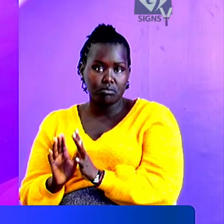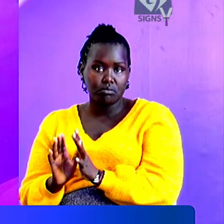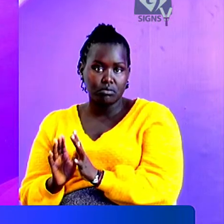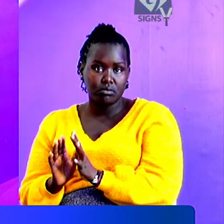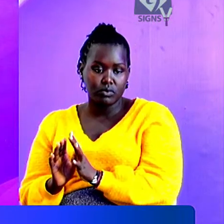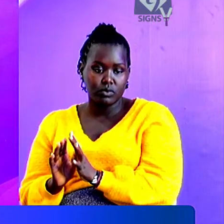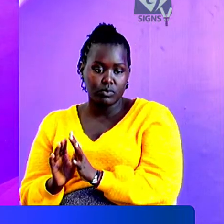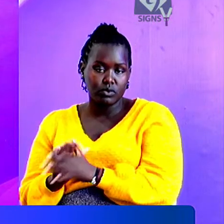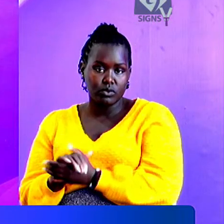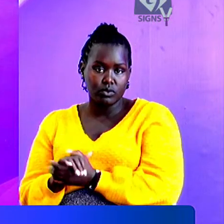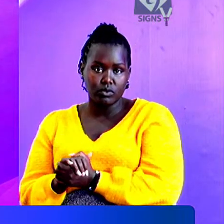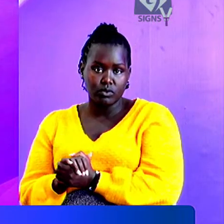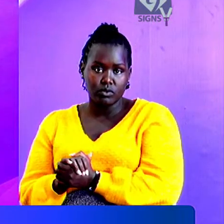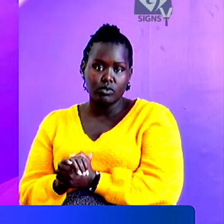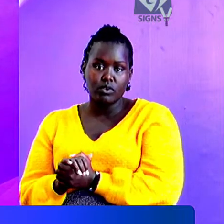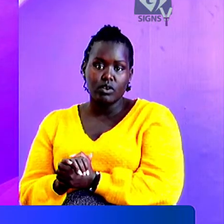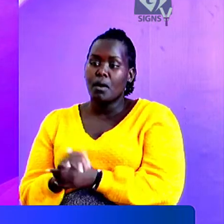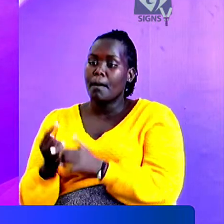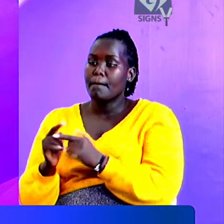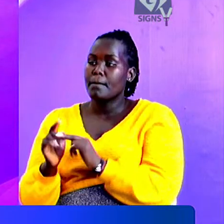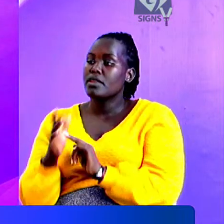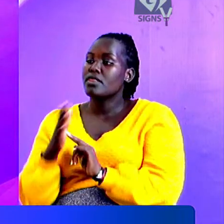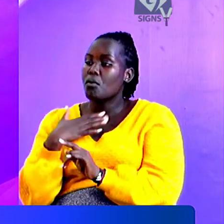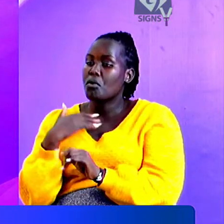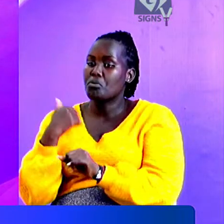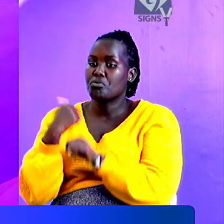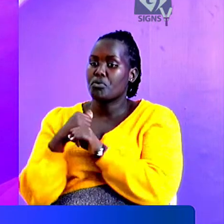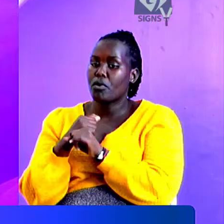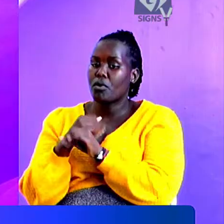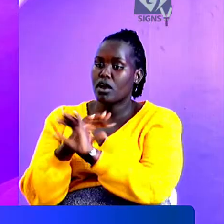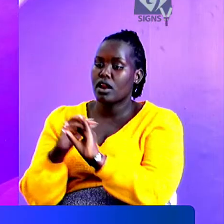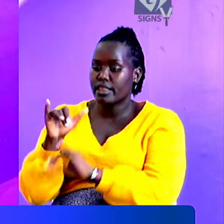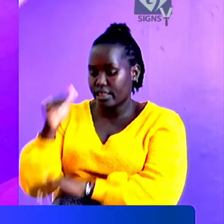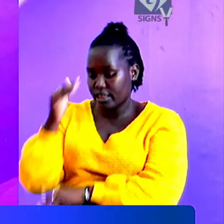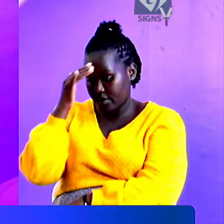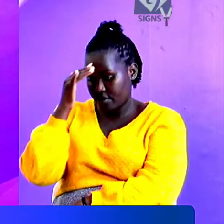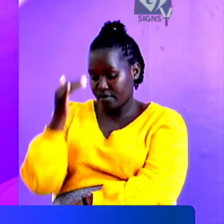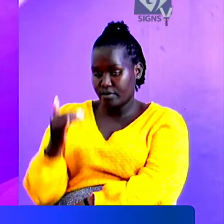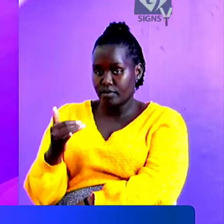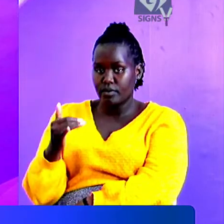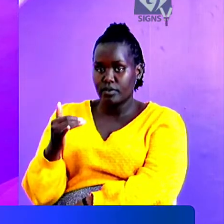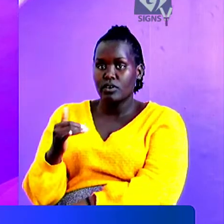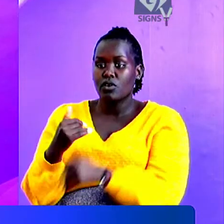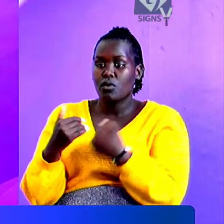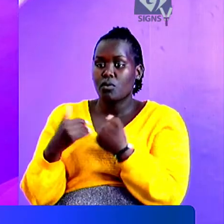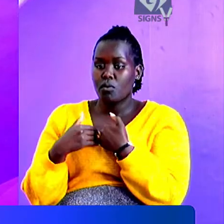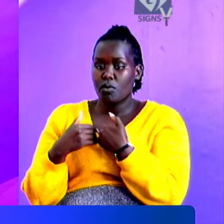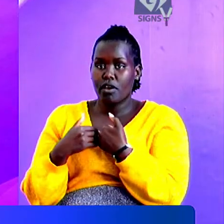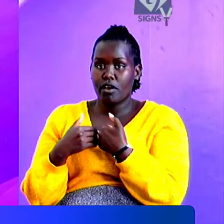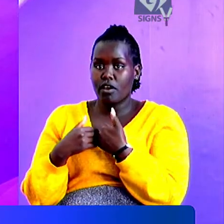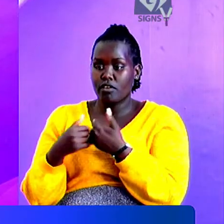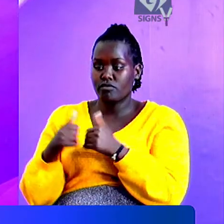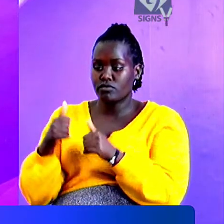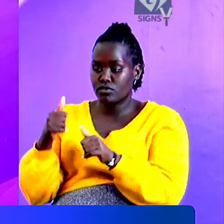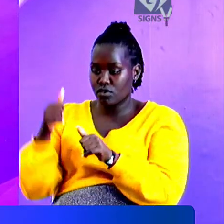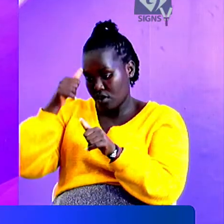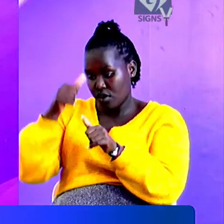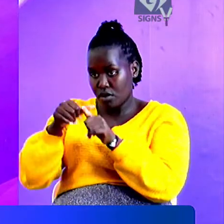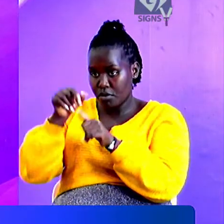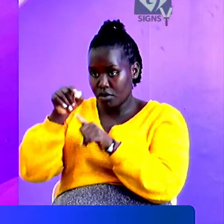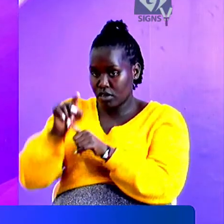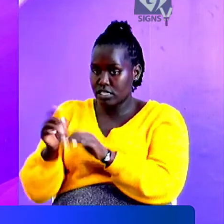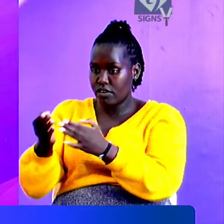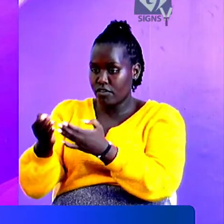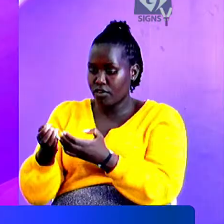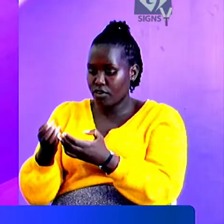intentionally don't want to work. And that is why we have to keep reminding them that you need